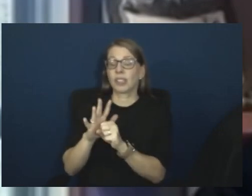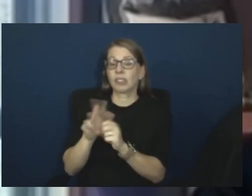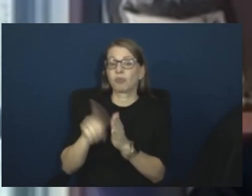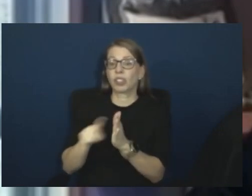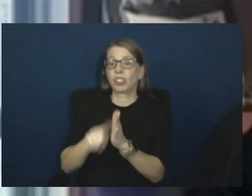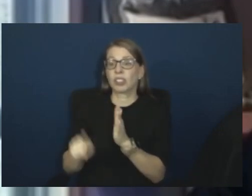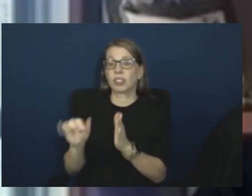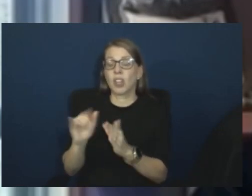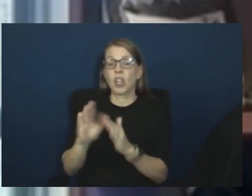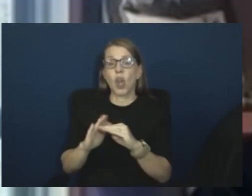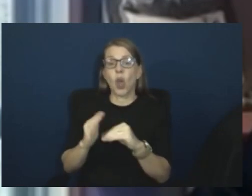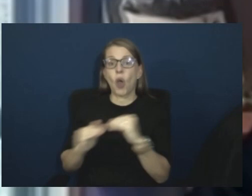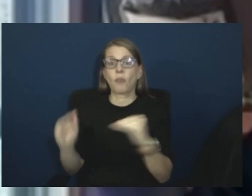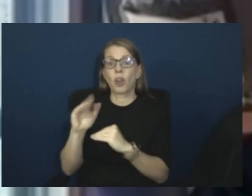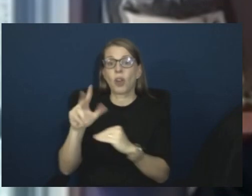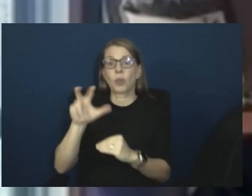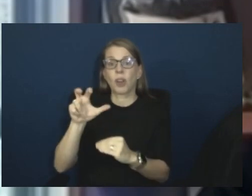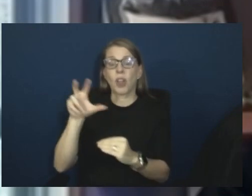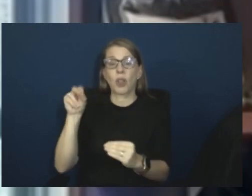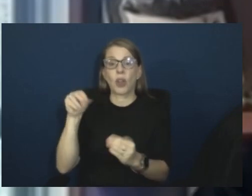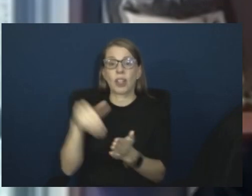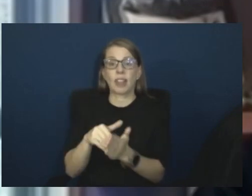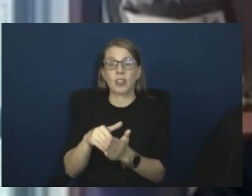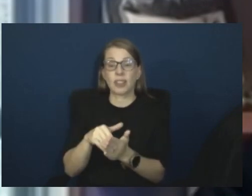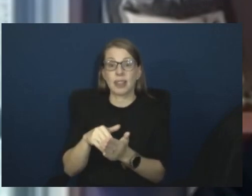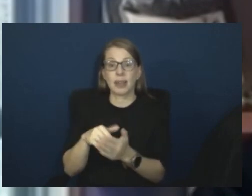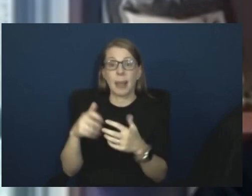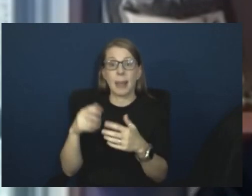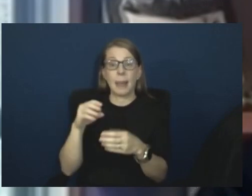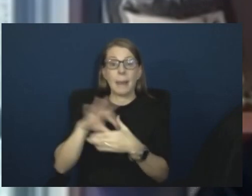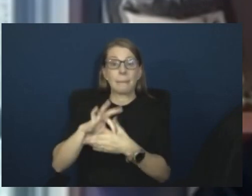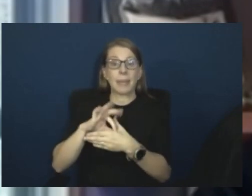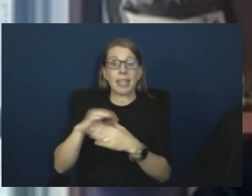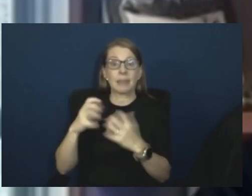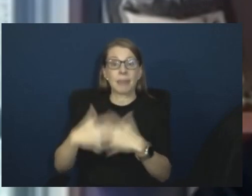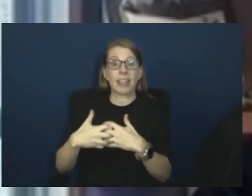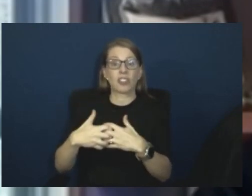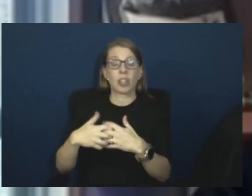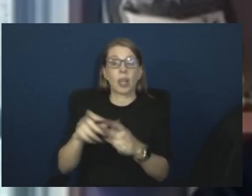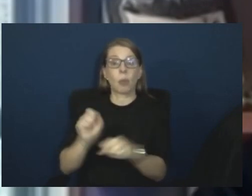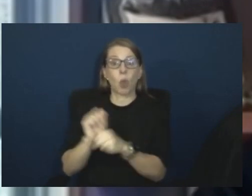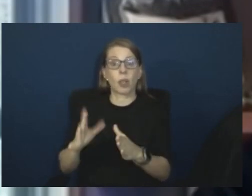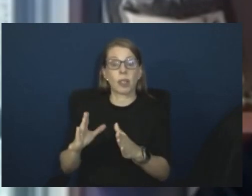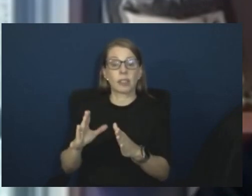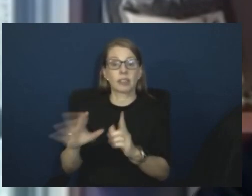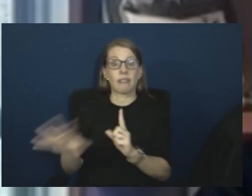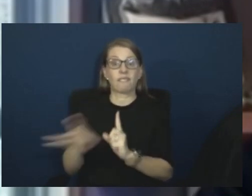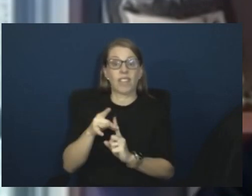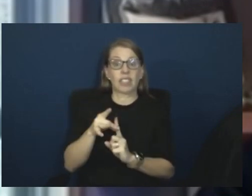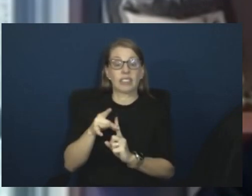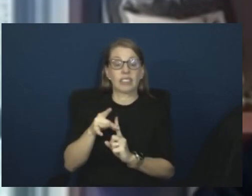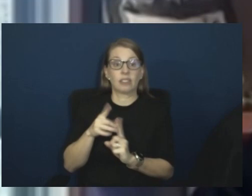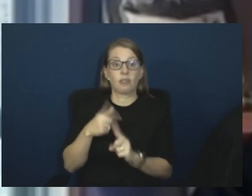over 330,000 meat packaging employees infected with this virus when it was